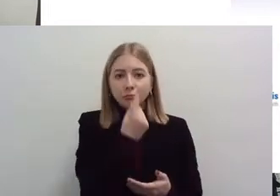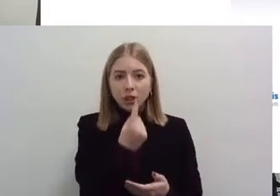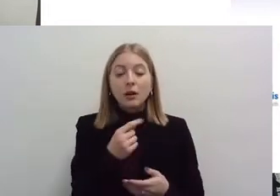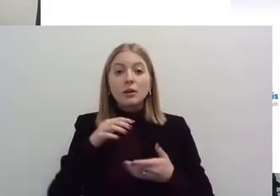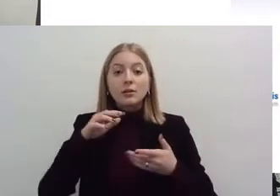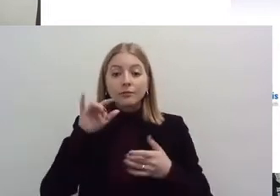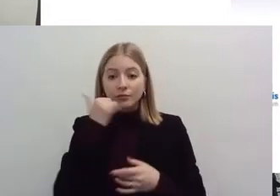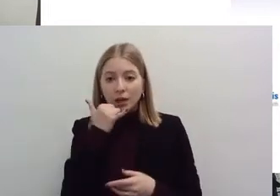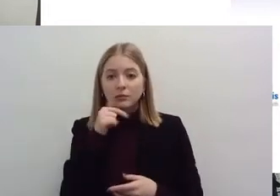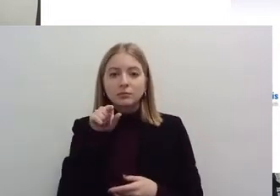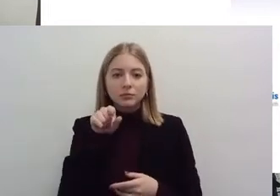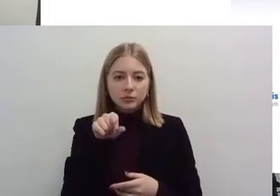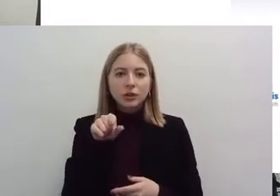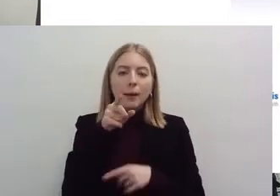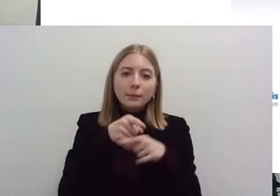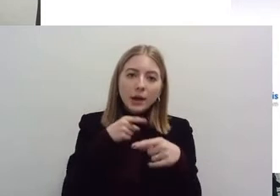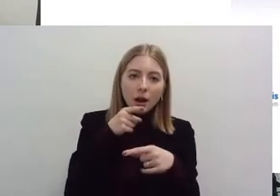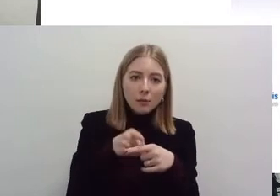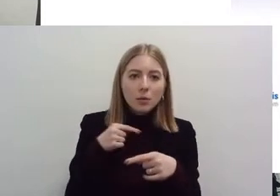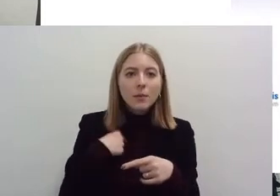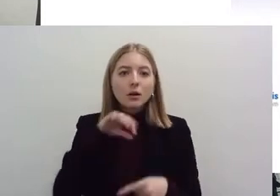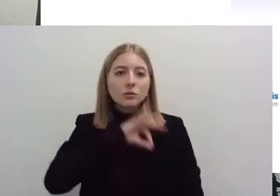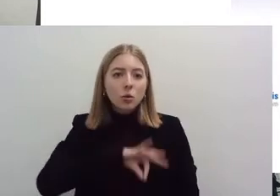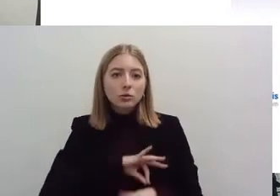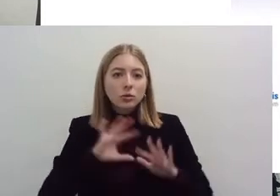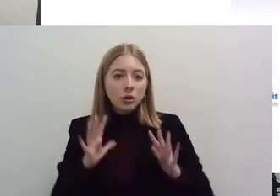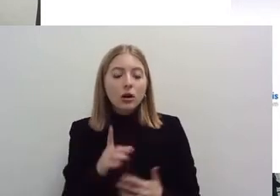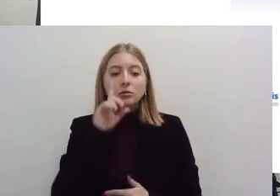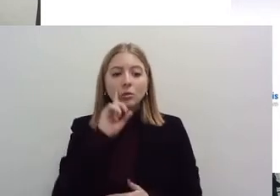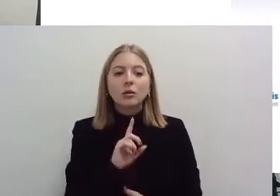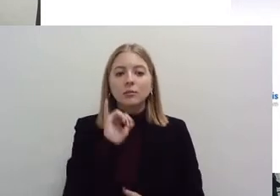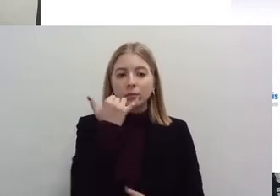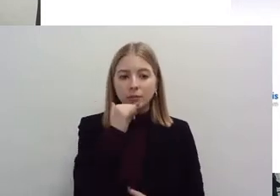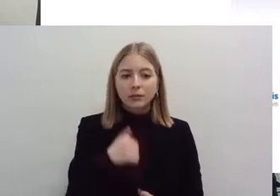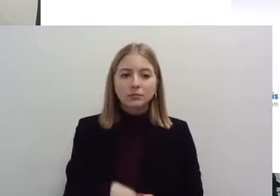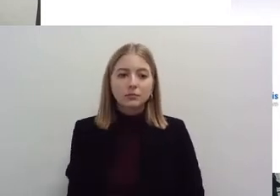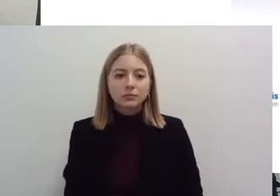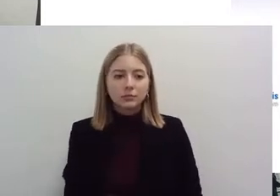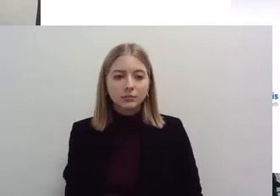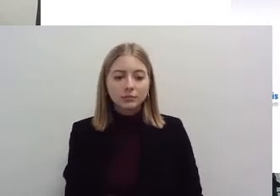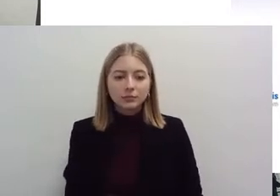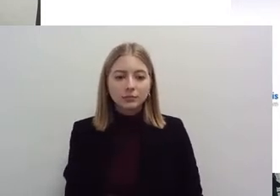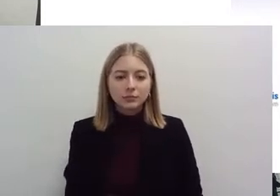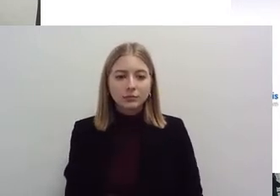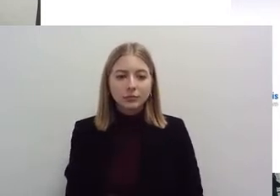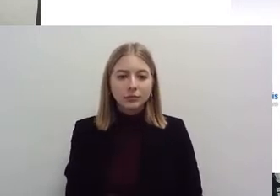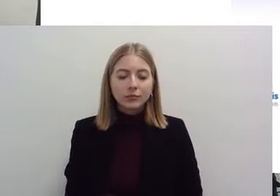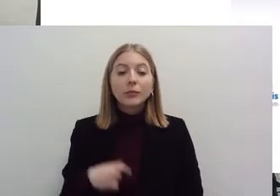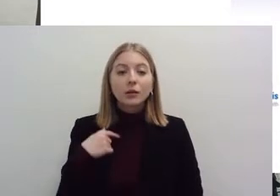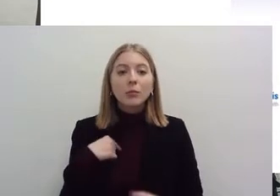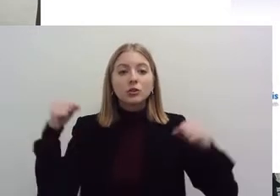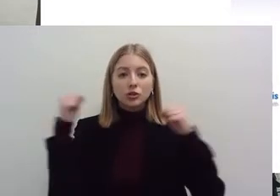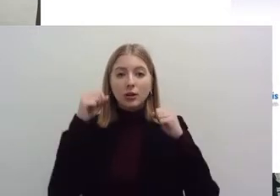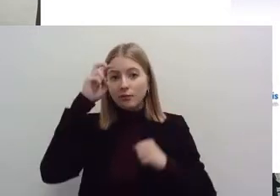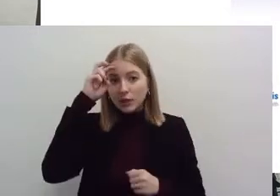countries to both screen for risk factors, to evaluate the development, to